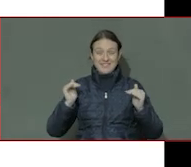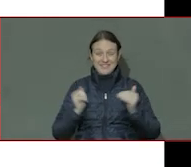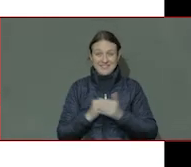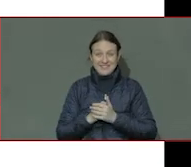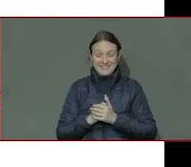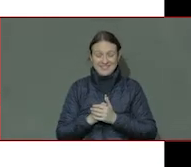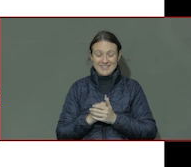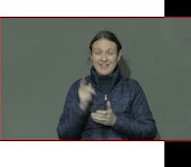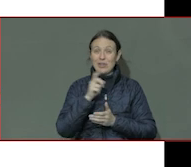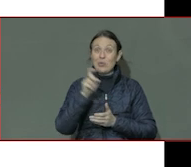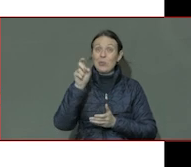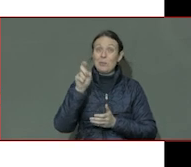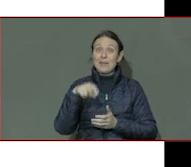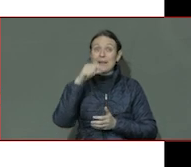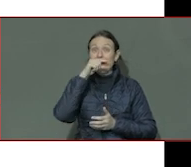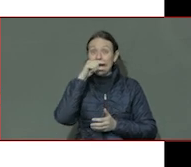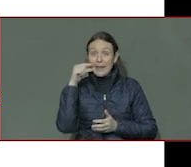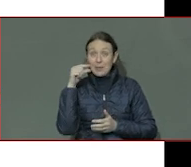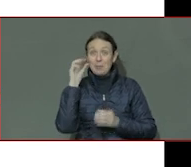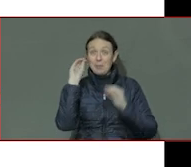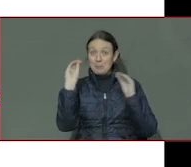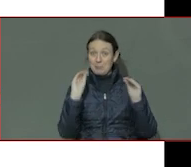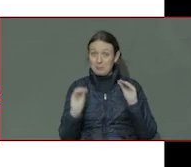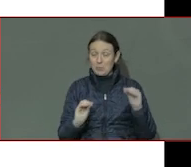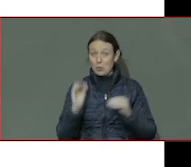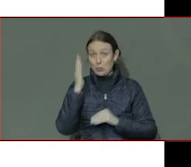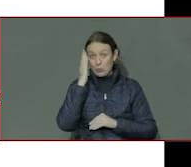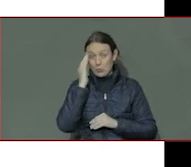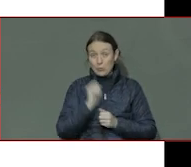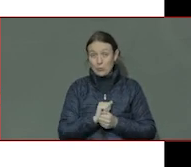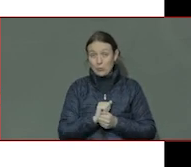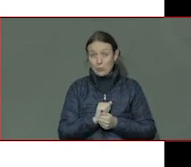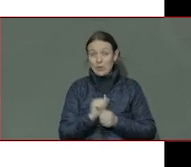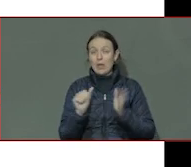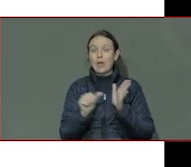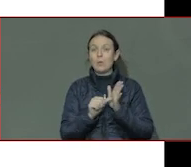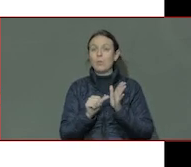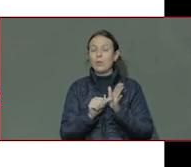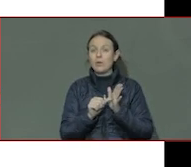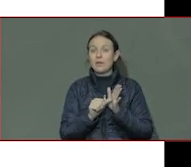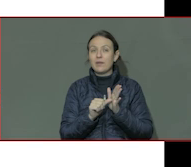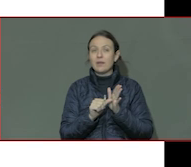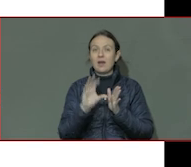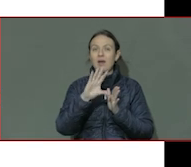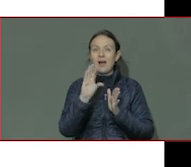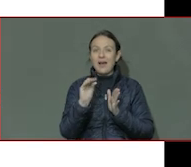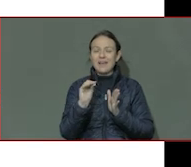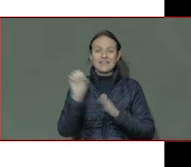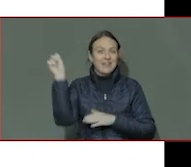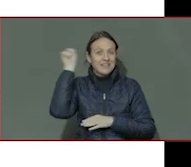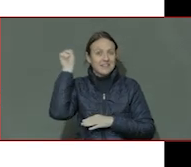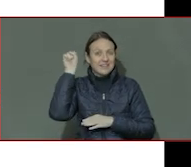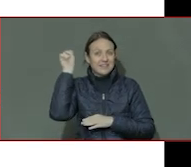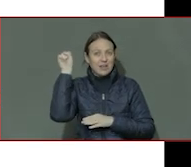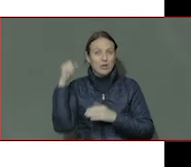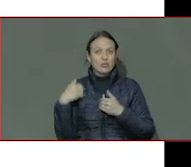be able to label, but then very important, we ask the path of sound. So you just